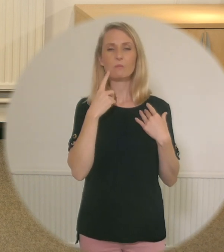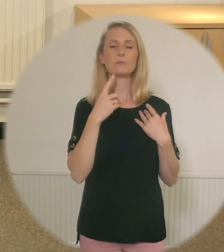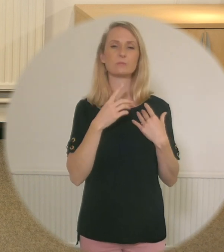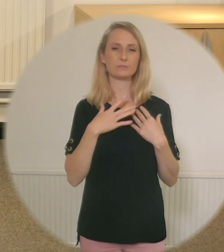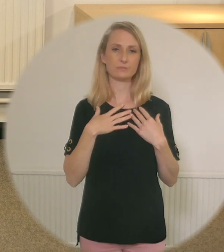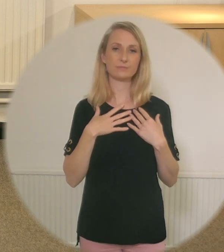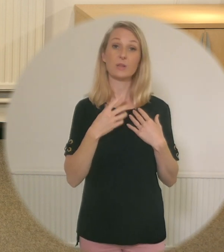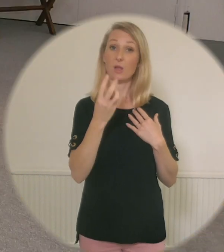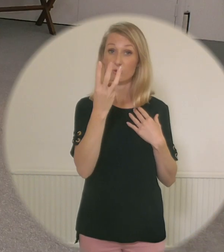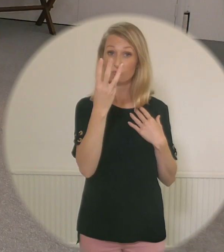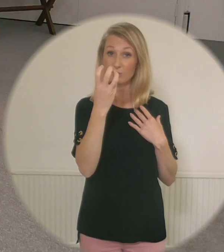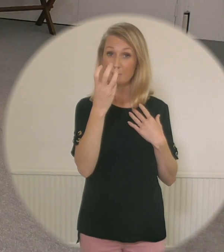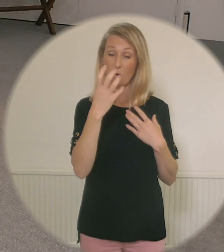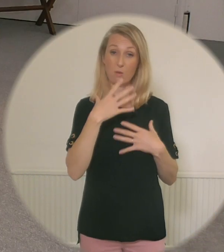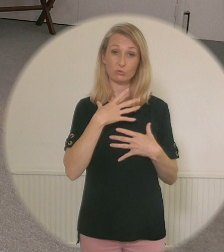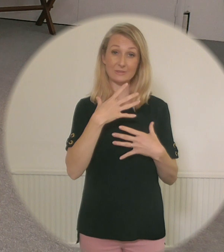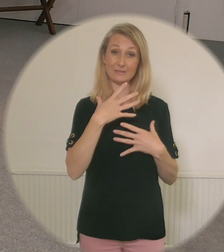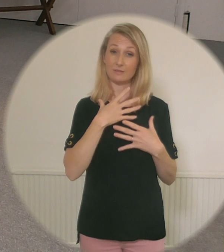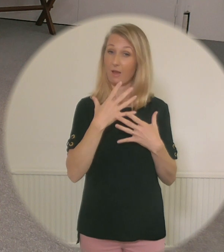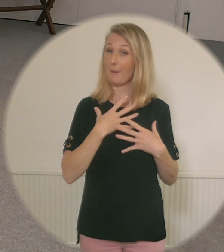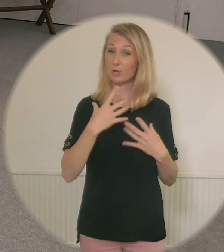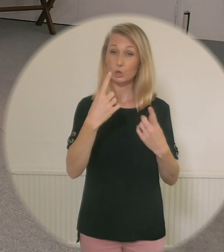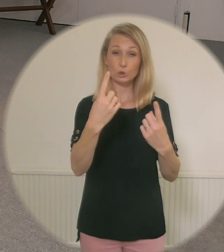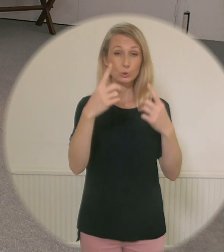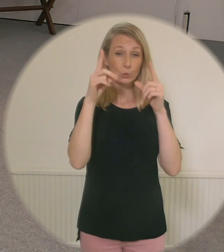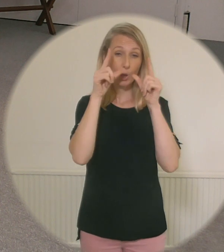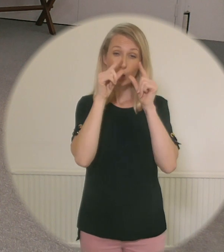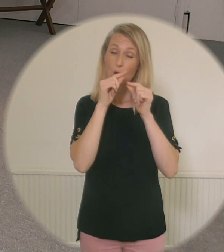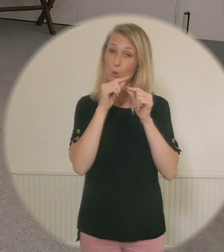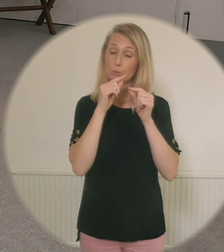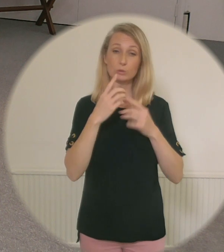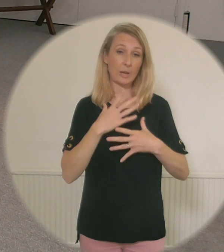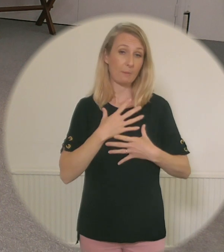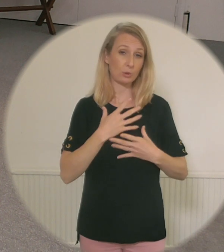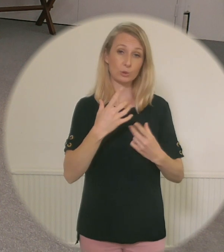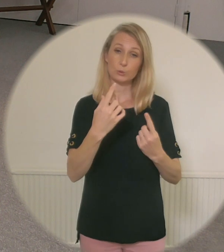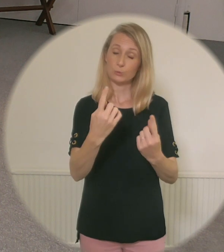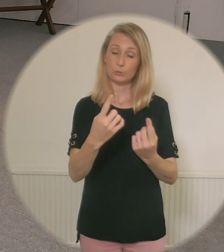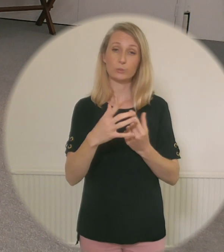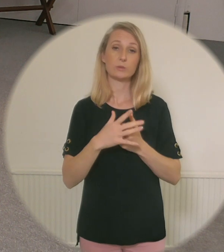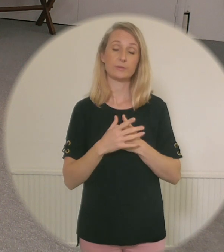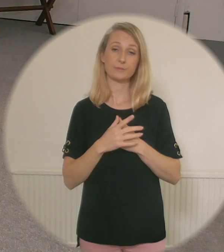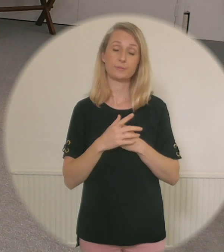3 more breaths here. You're welcome to close your eyes if that feels comfortable for you.